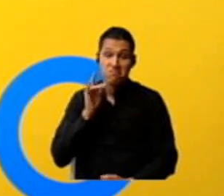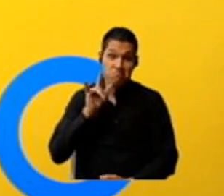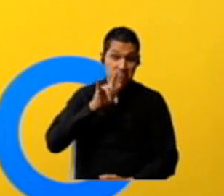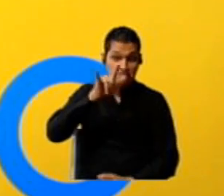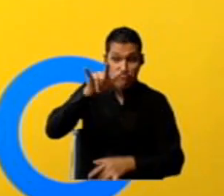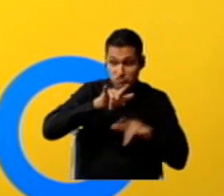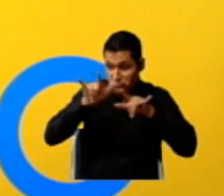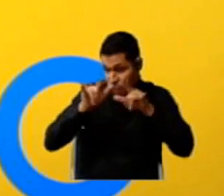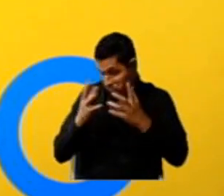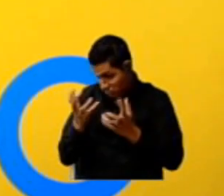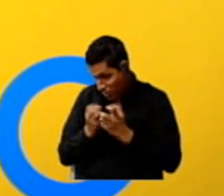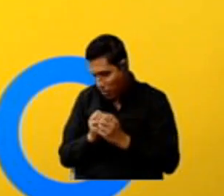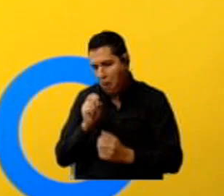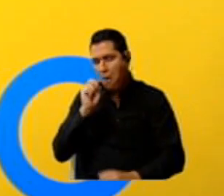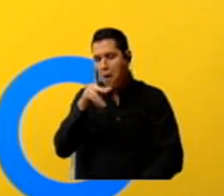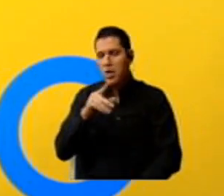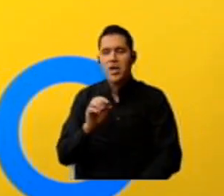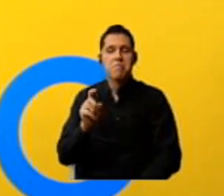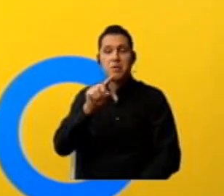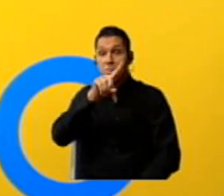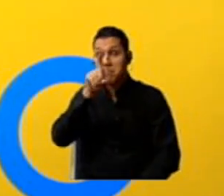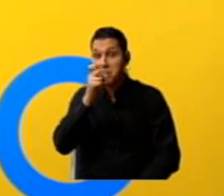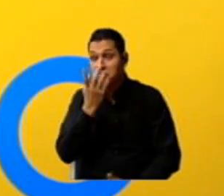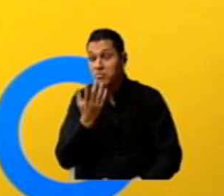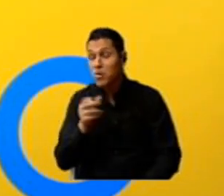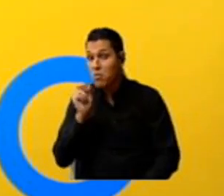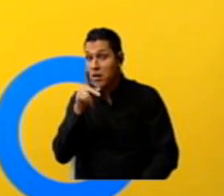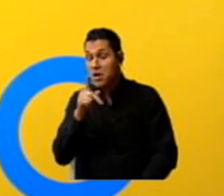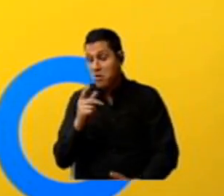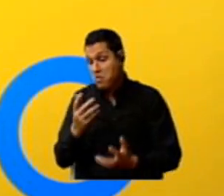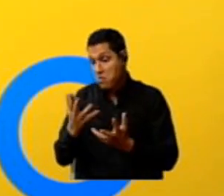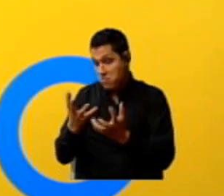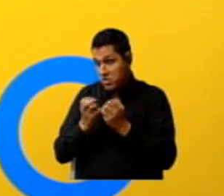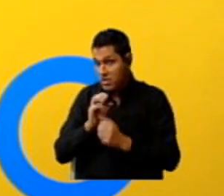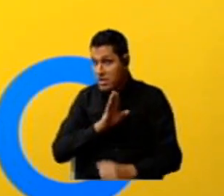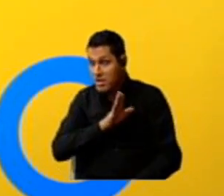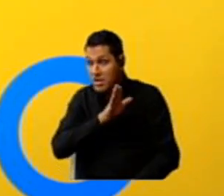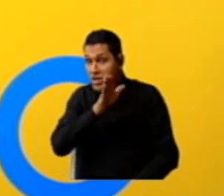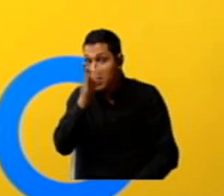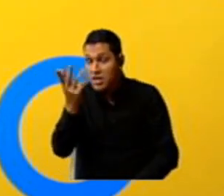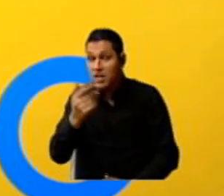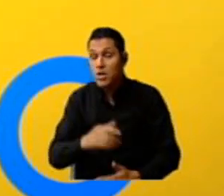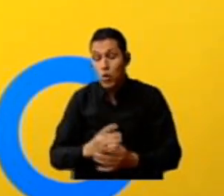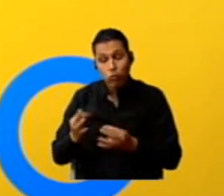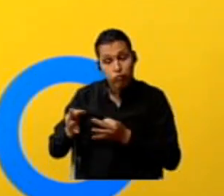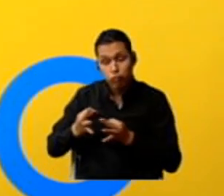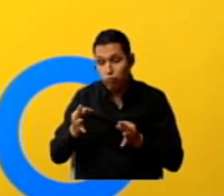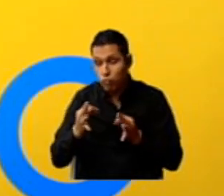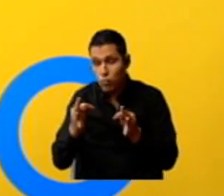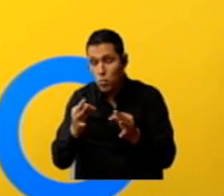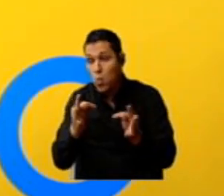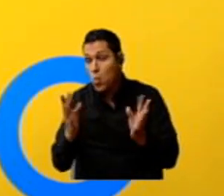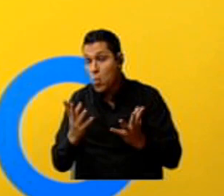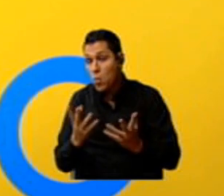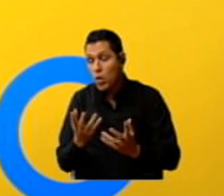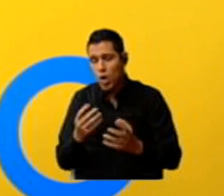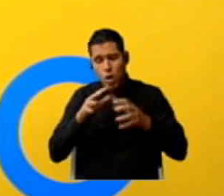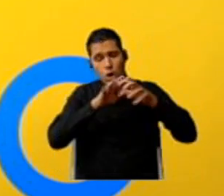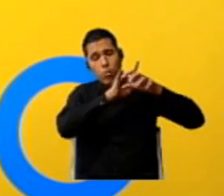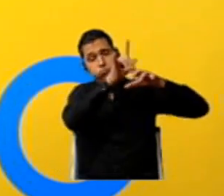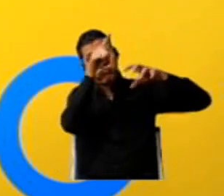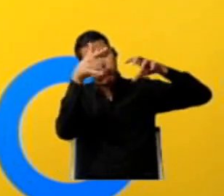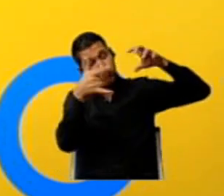but you have to ask your parents for permission. Do you want to go to a tour all over the world?